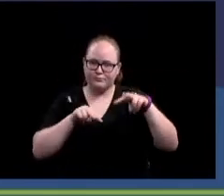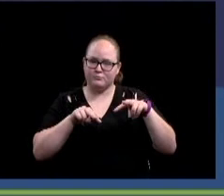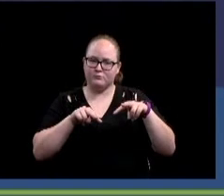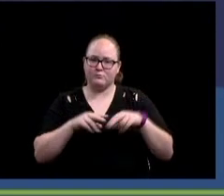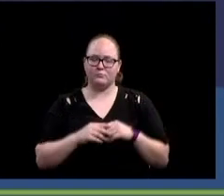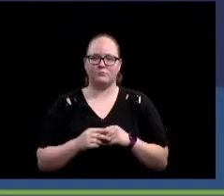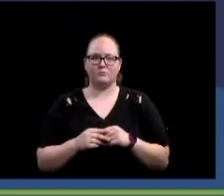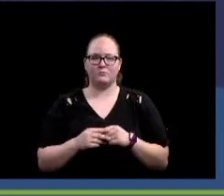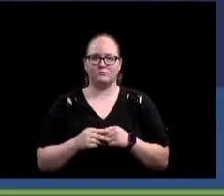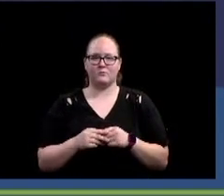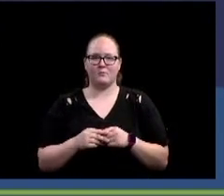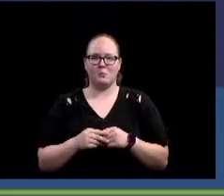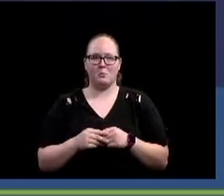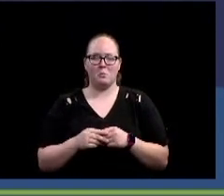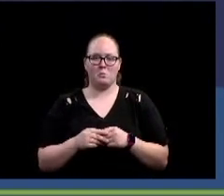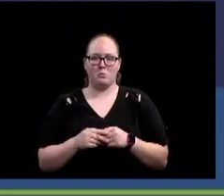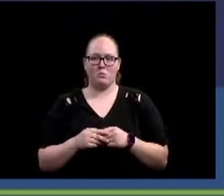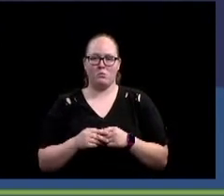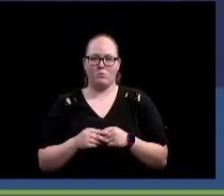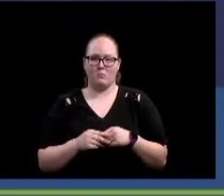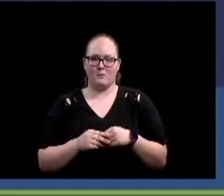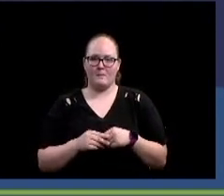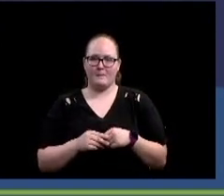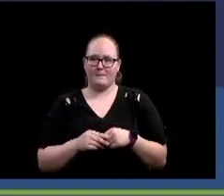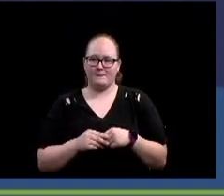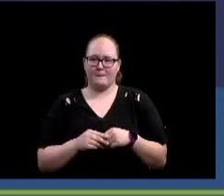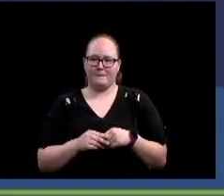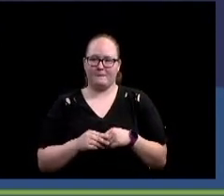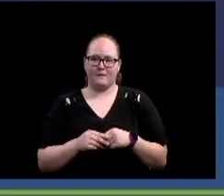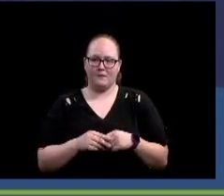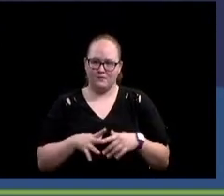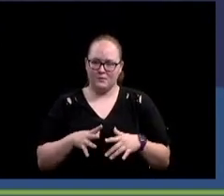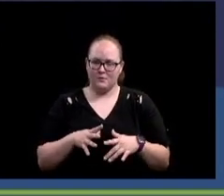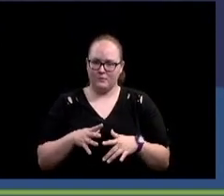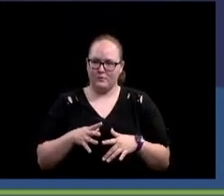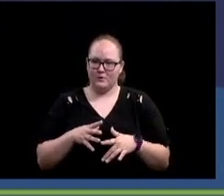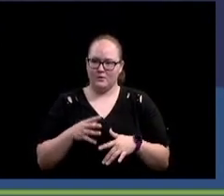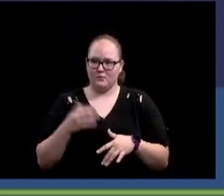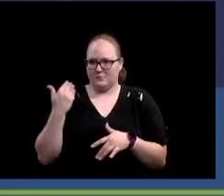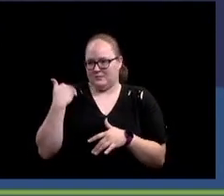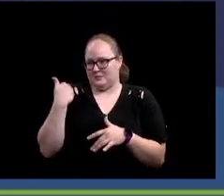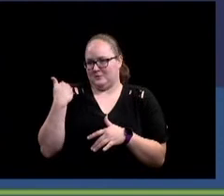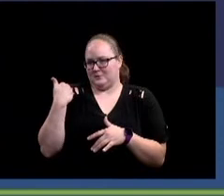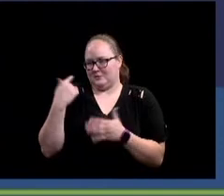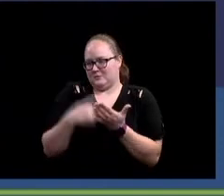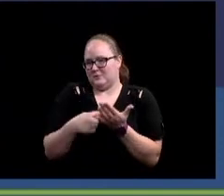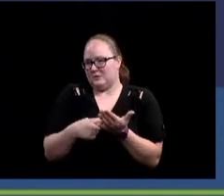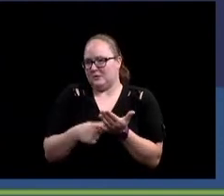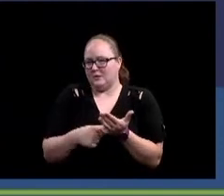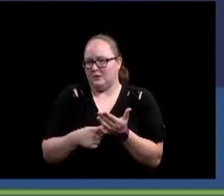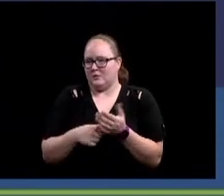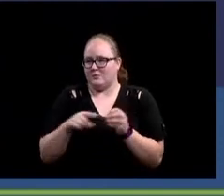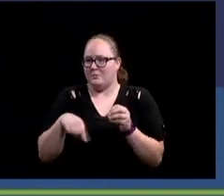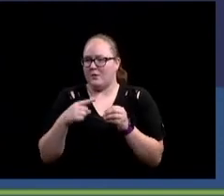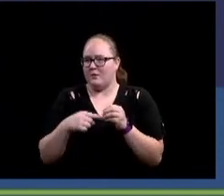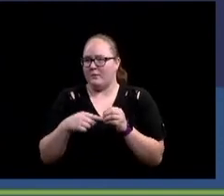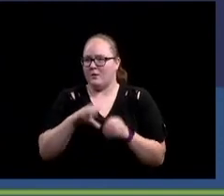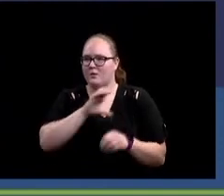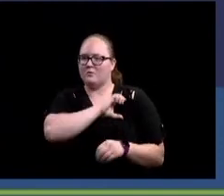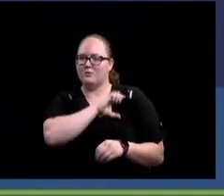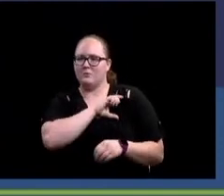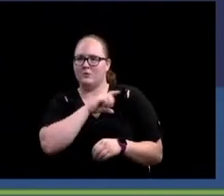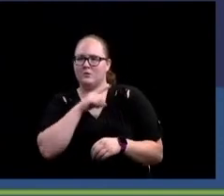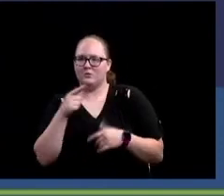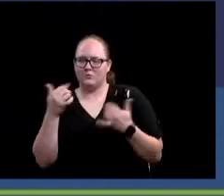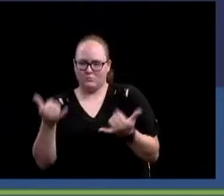Some of the conversation lately has been around identifying those items that law enforcement should be doing in the new century. In 2015, President Obama